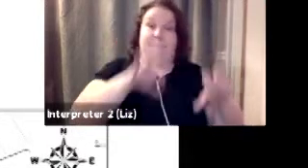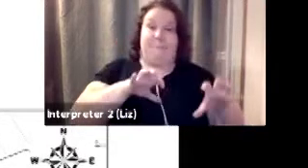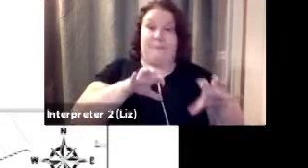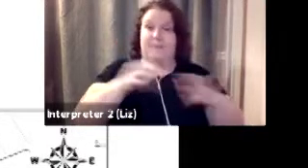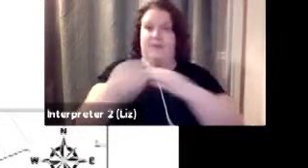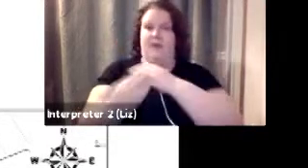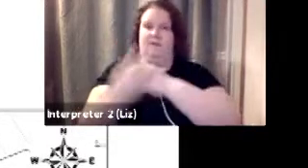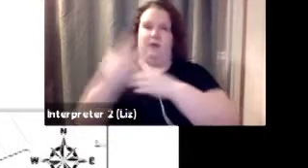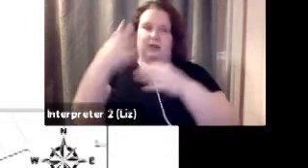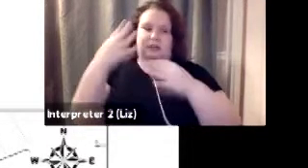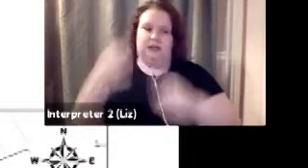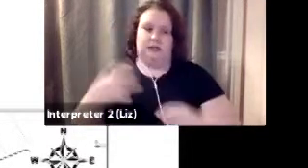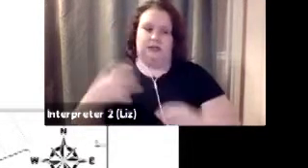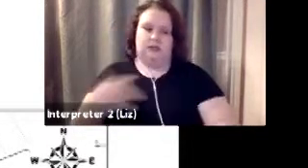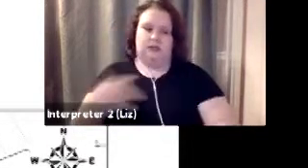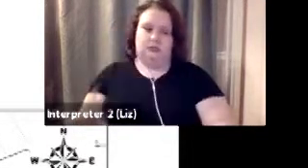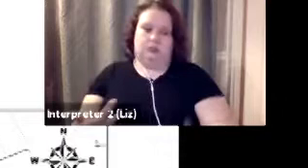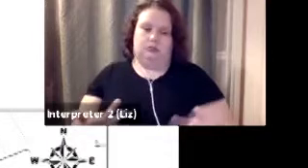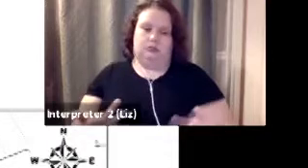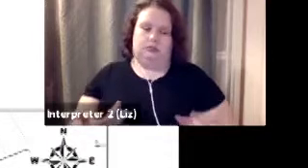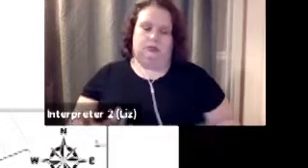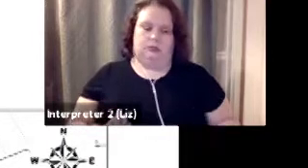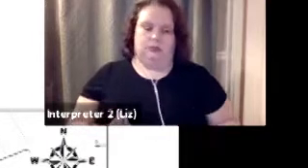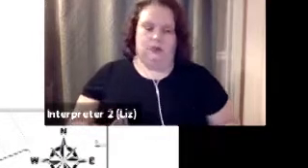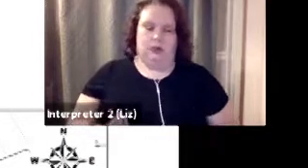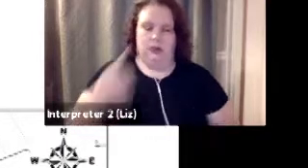as well, and educational suitability.